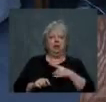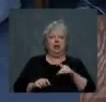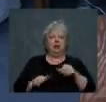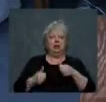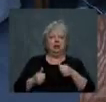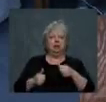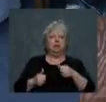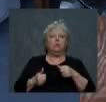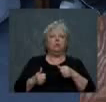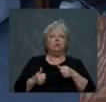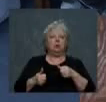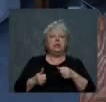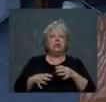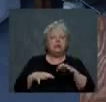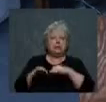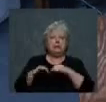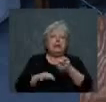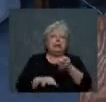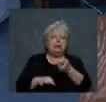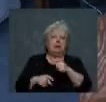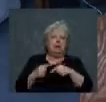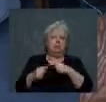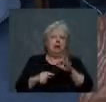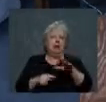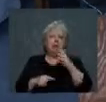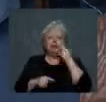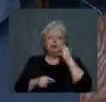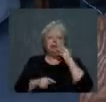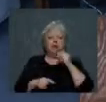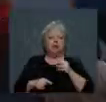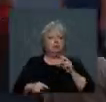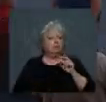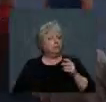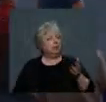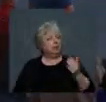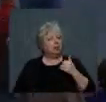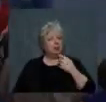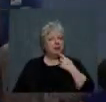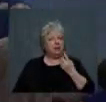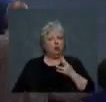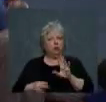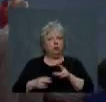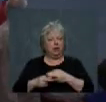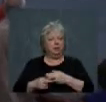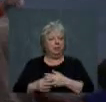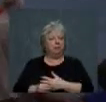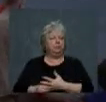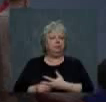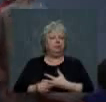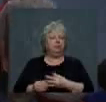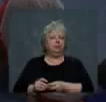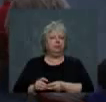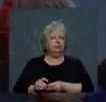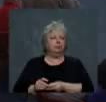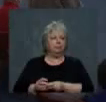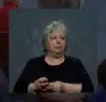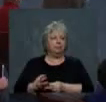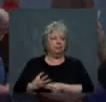few minutes of his experience. Okay. Coming up, please state your name, please.